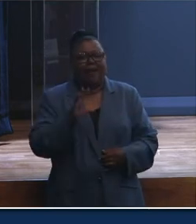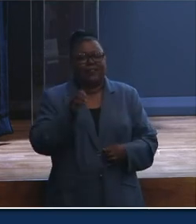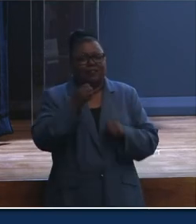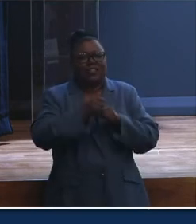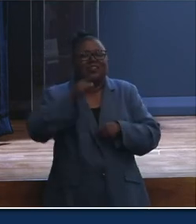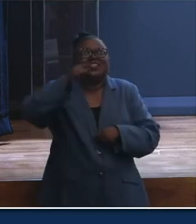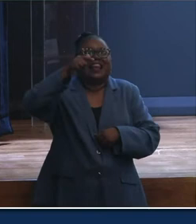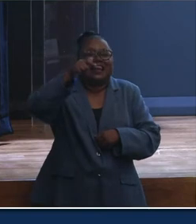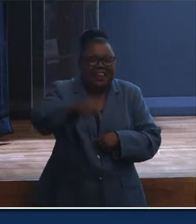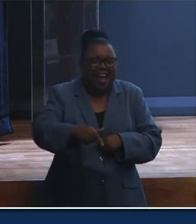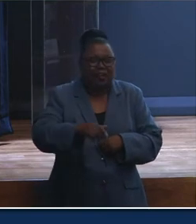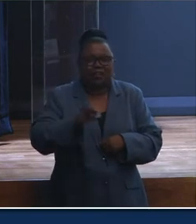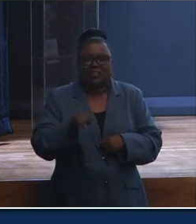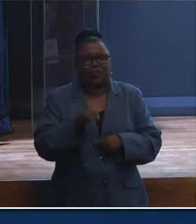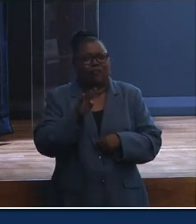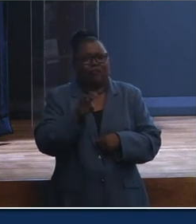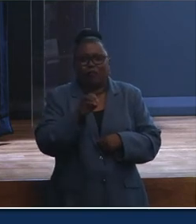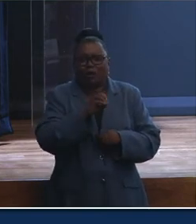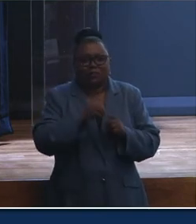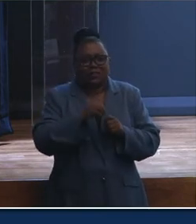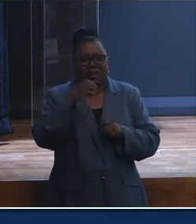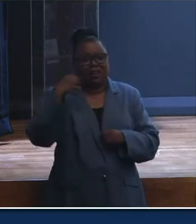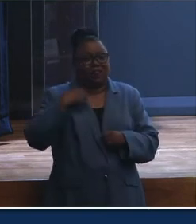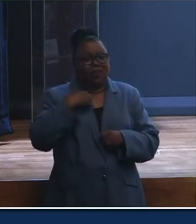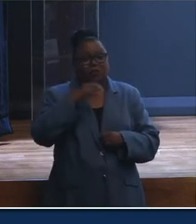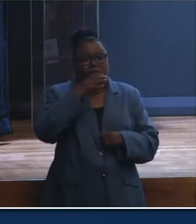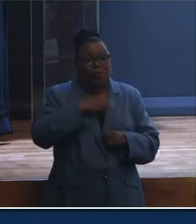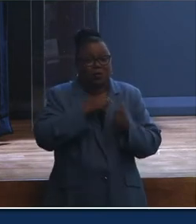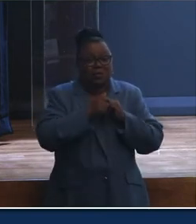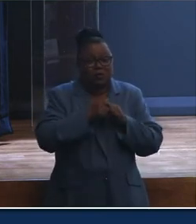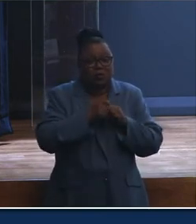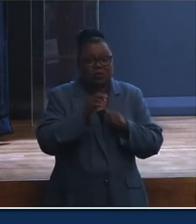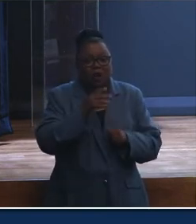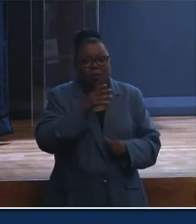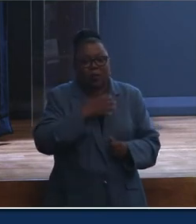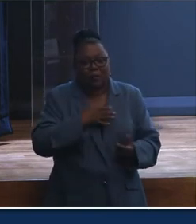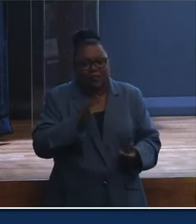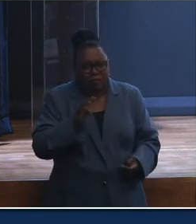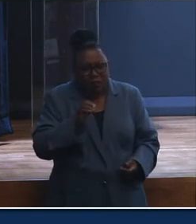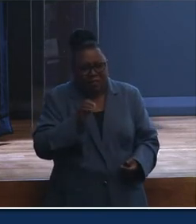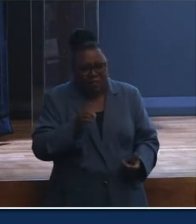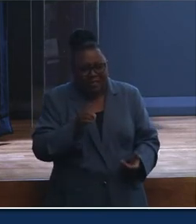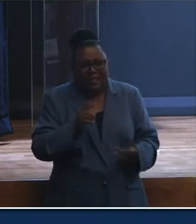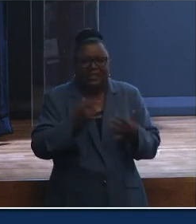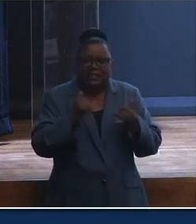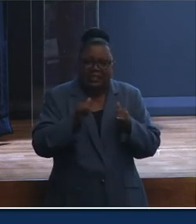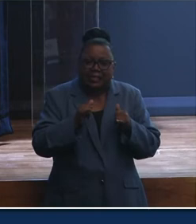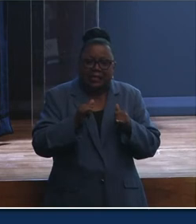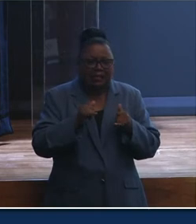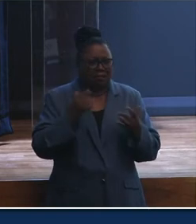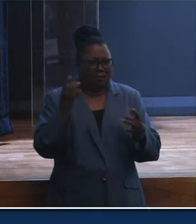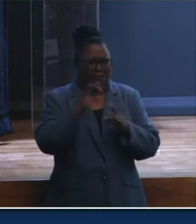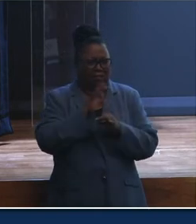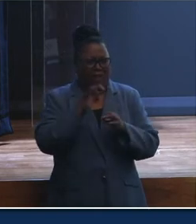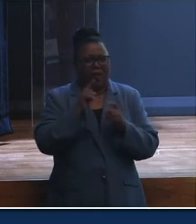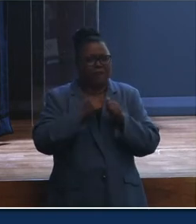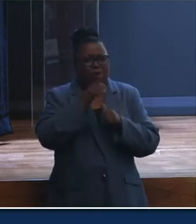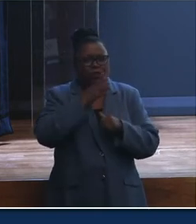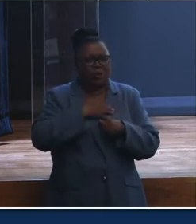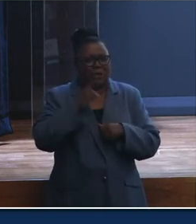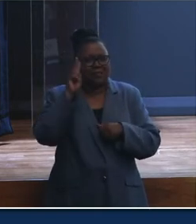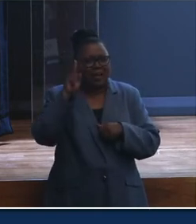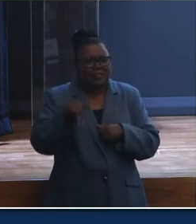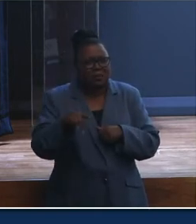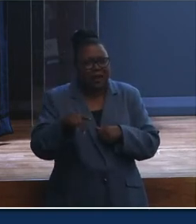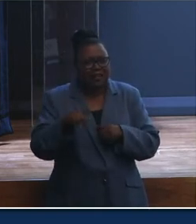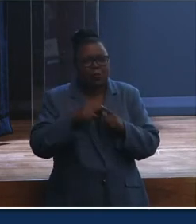years later, and just 40% of the coaches of women's sports are women. it's still an anomaly. We have our first female vice